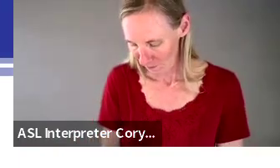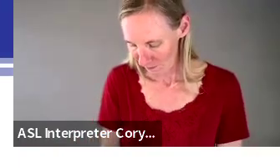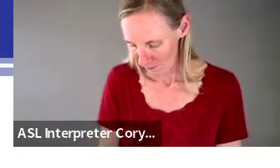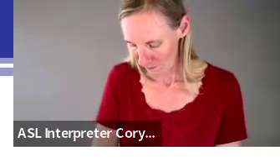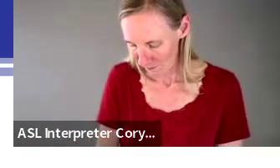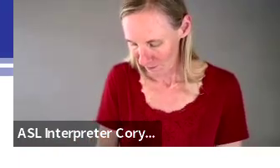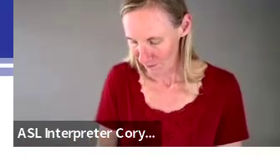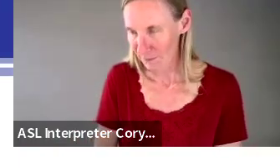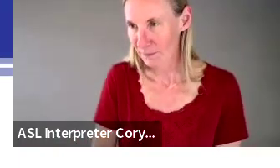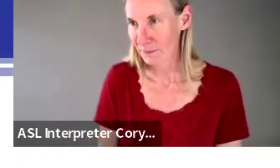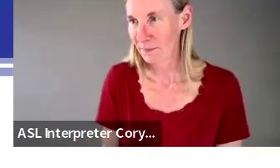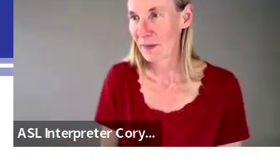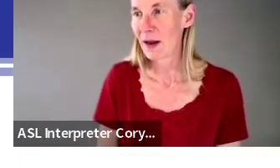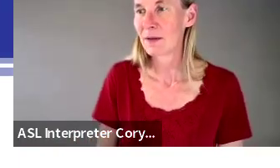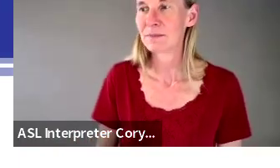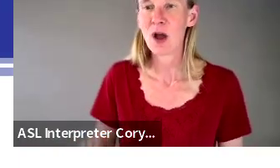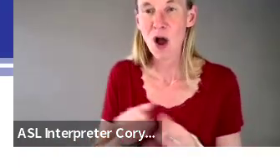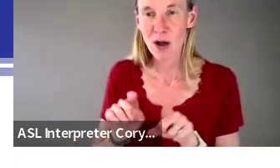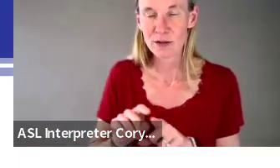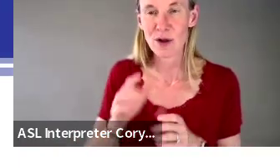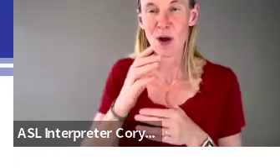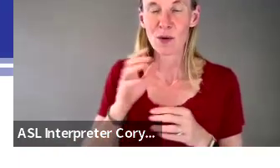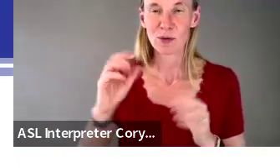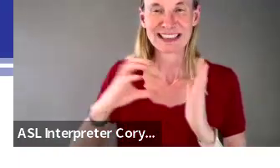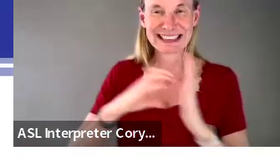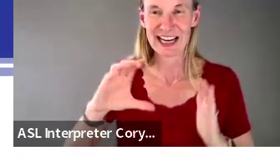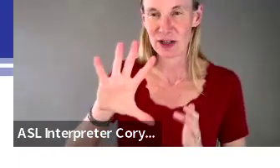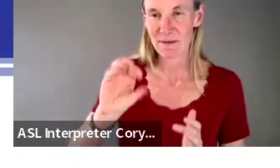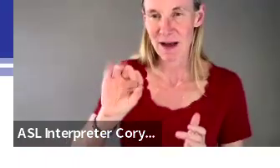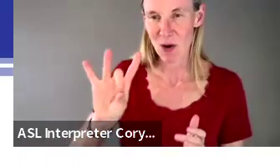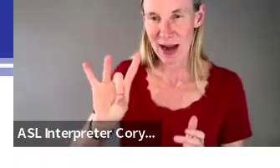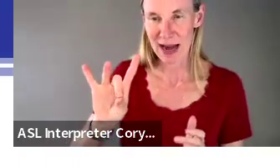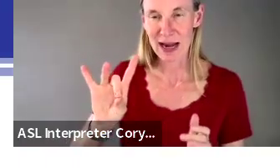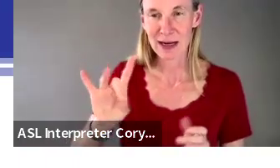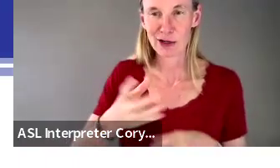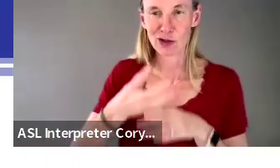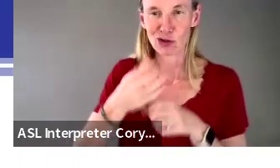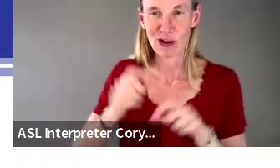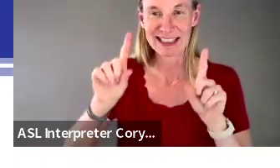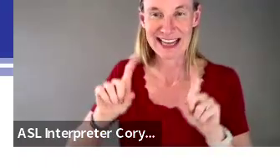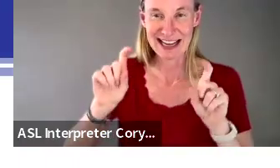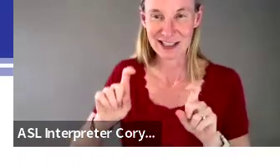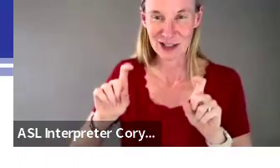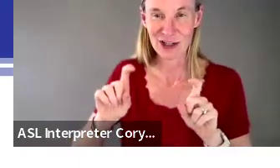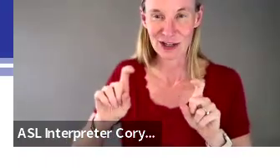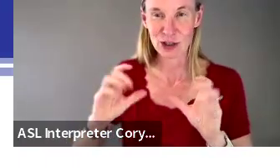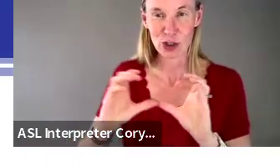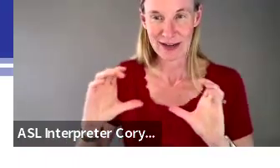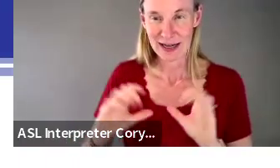There's also the Section 508 Trusted Tester certification. This is